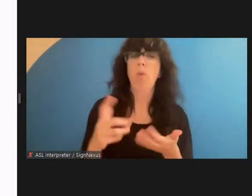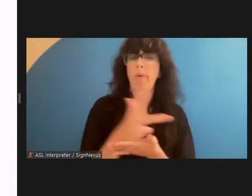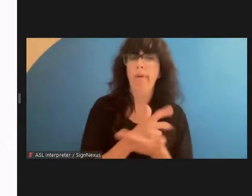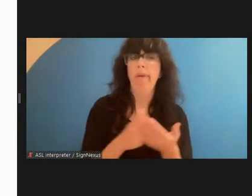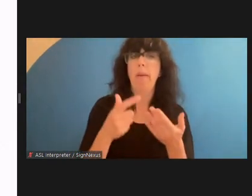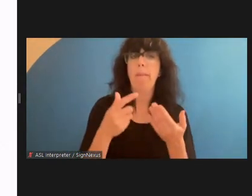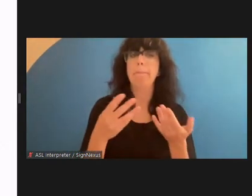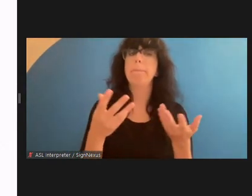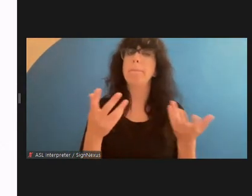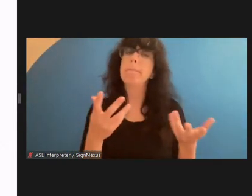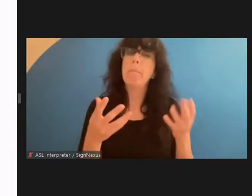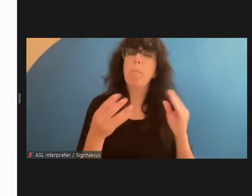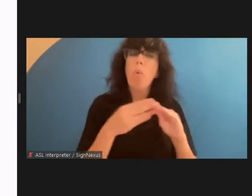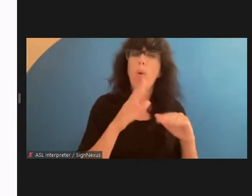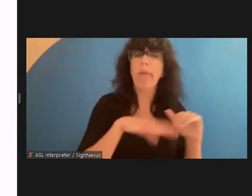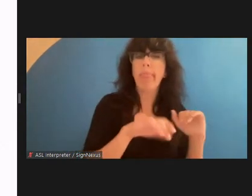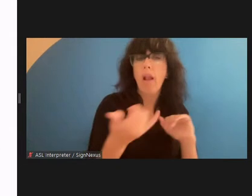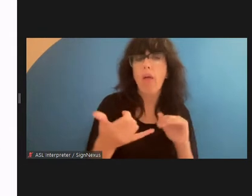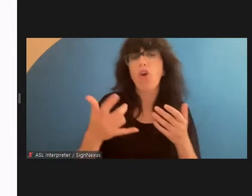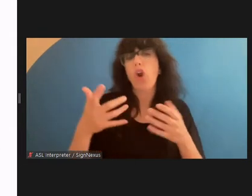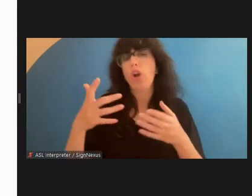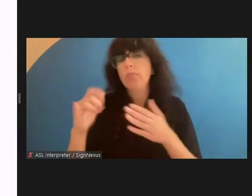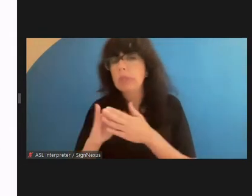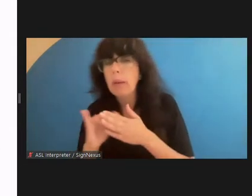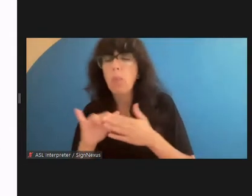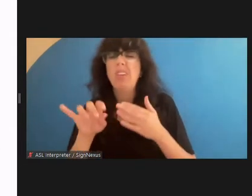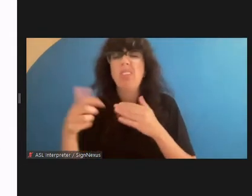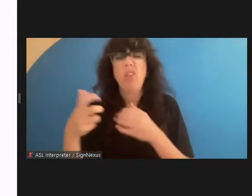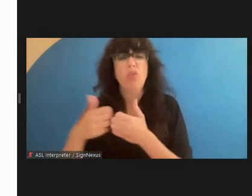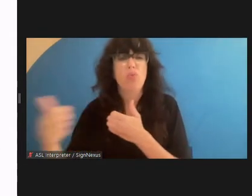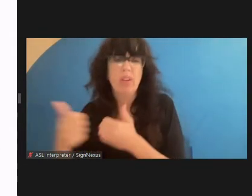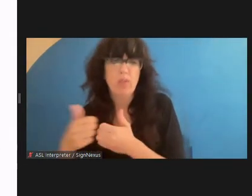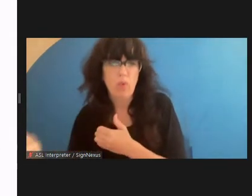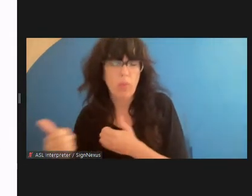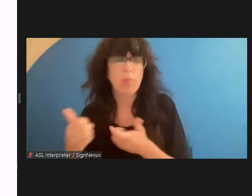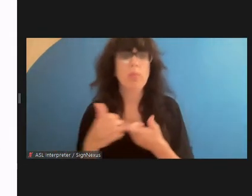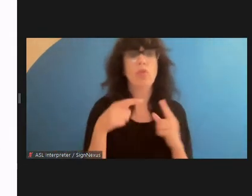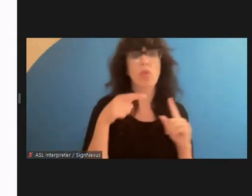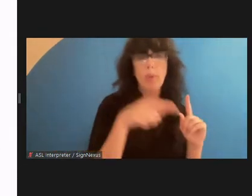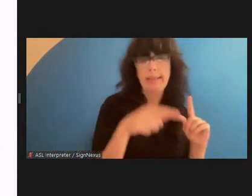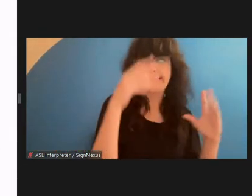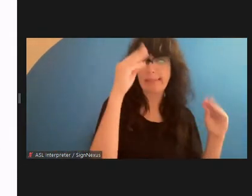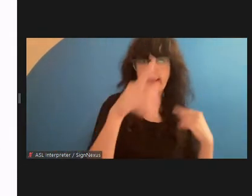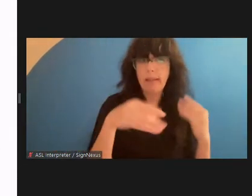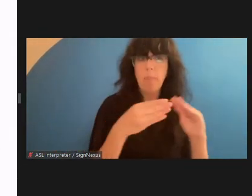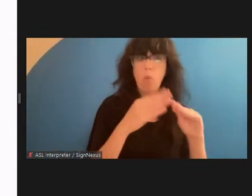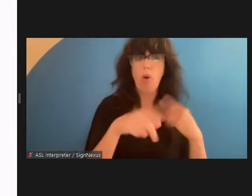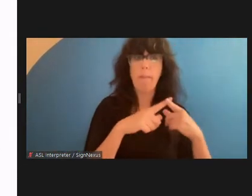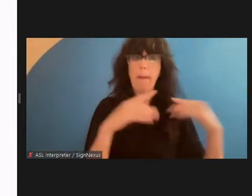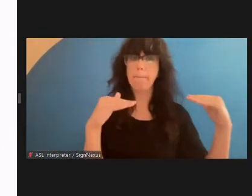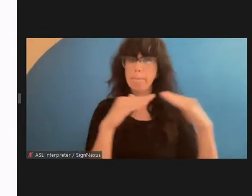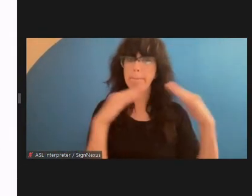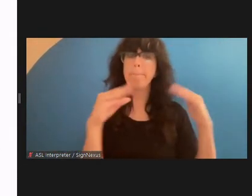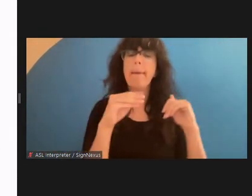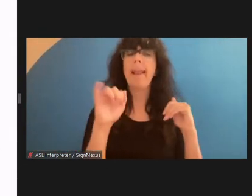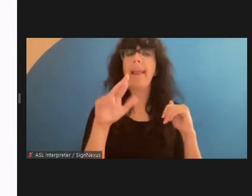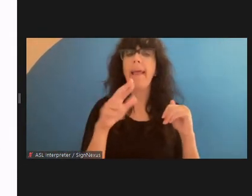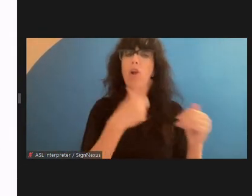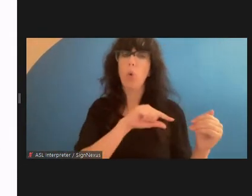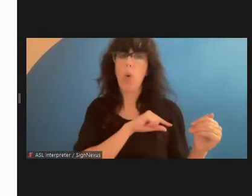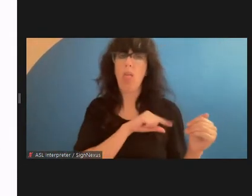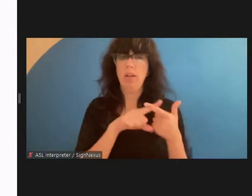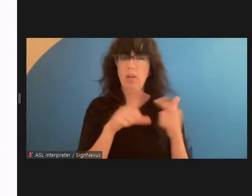subways mta developed a new approach that combines considerations of equity and air quality to identify equity priority